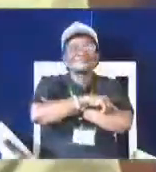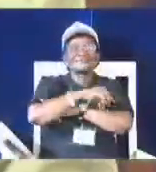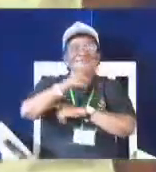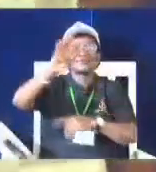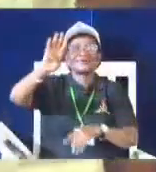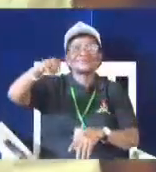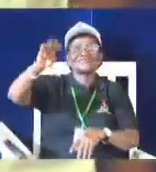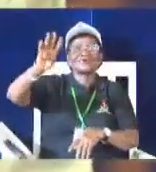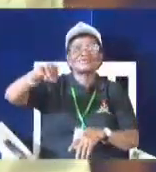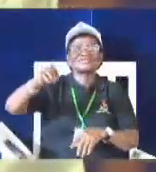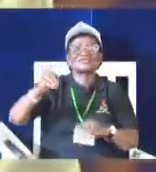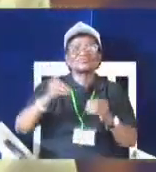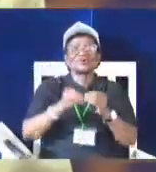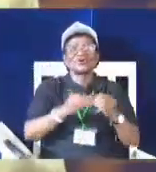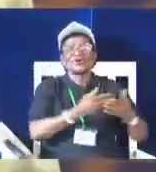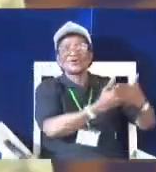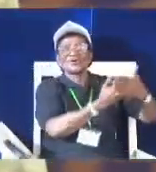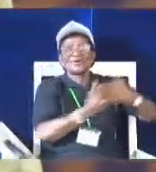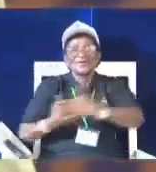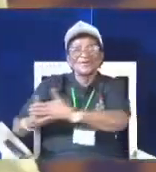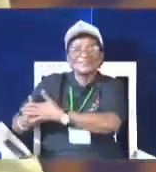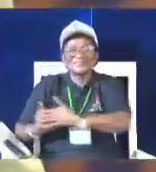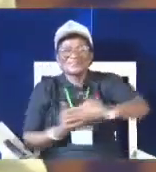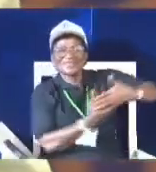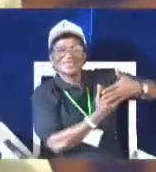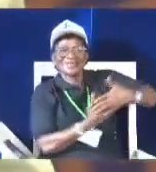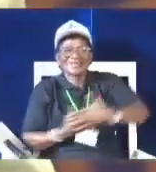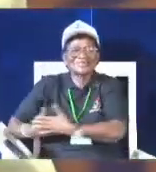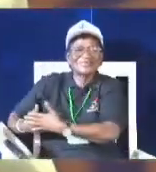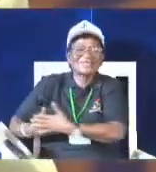40 more babies have been born.